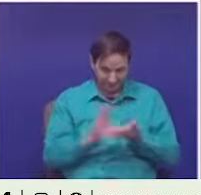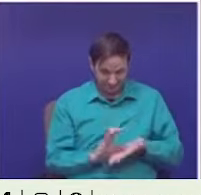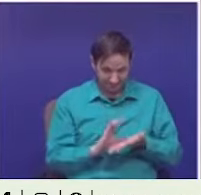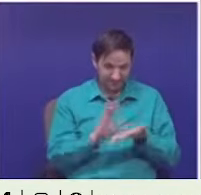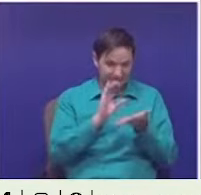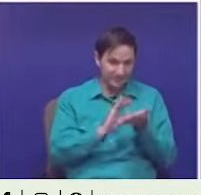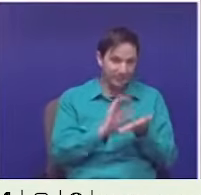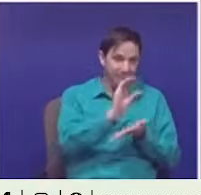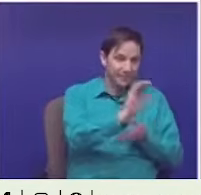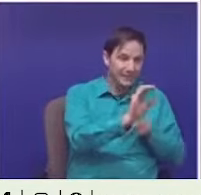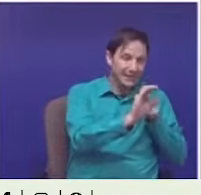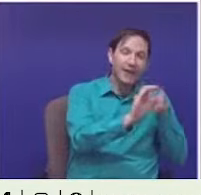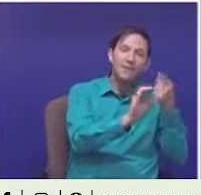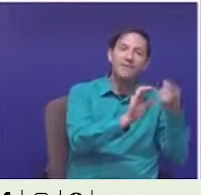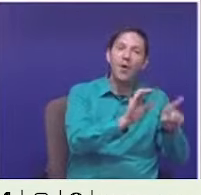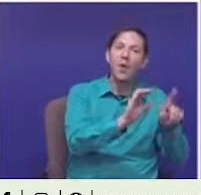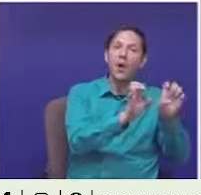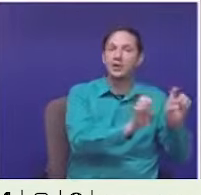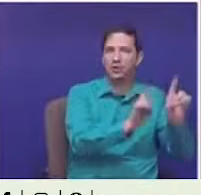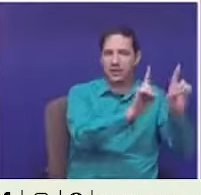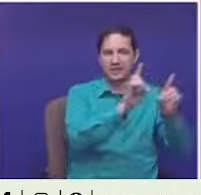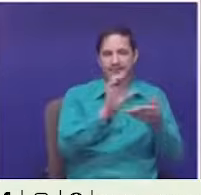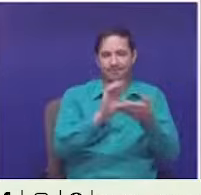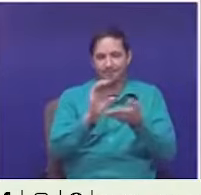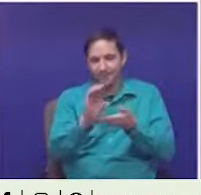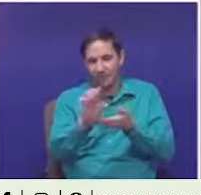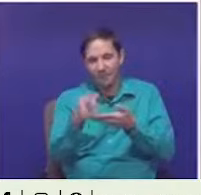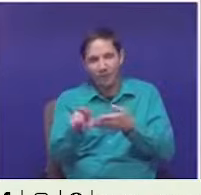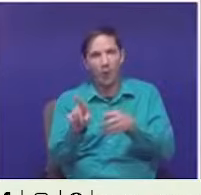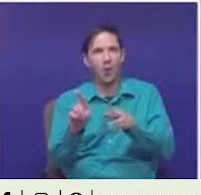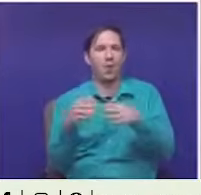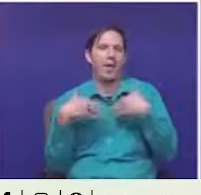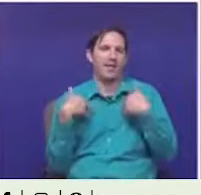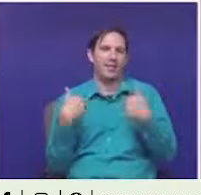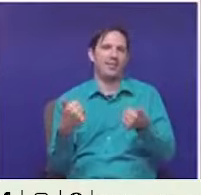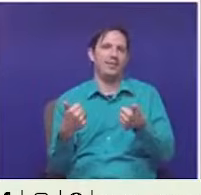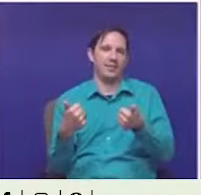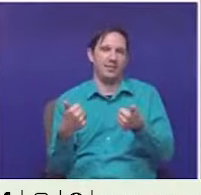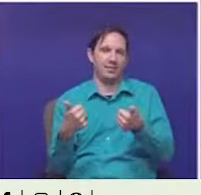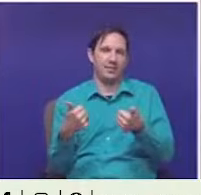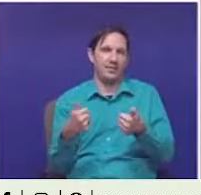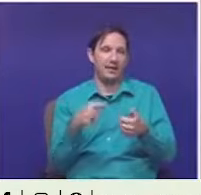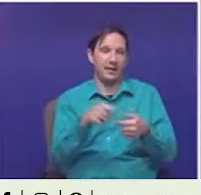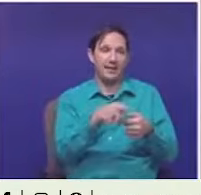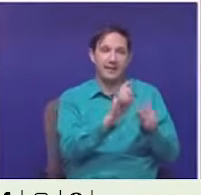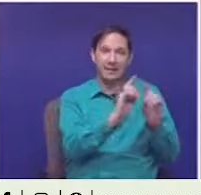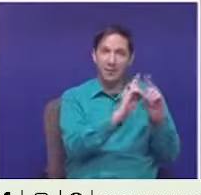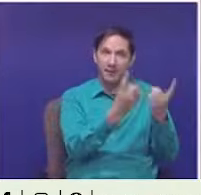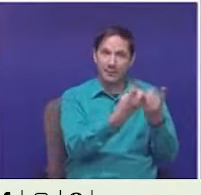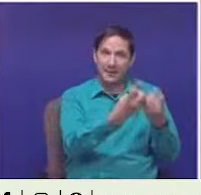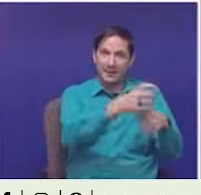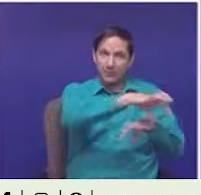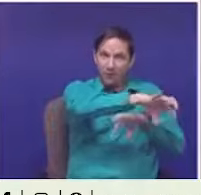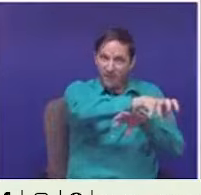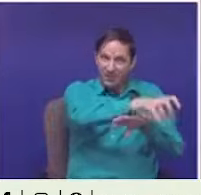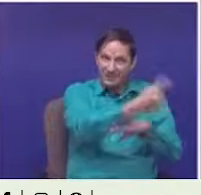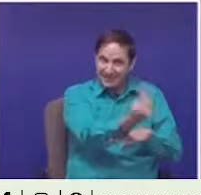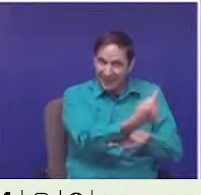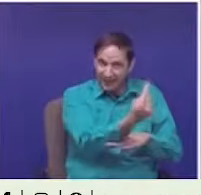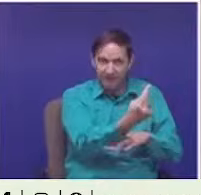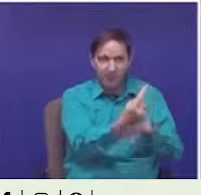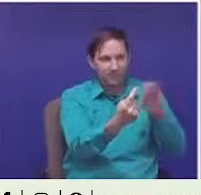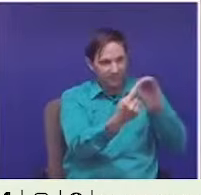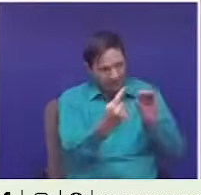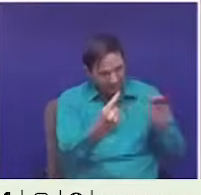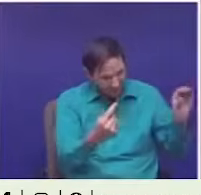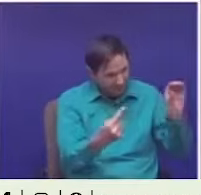this is for education, this is for health. When then the departments of education themselves are allocating funding to